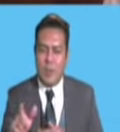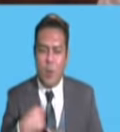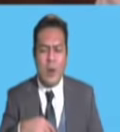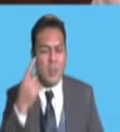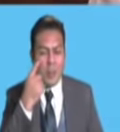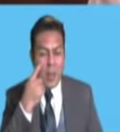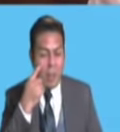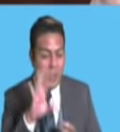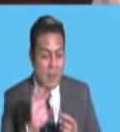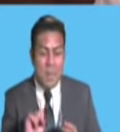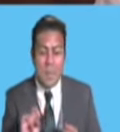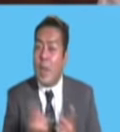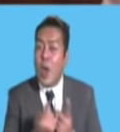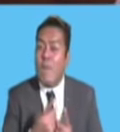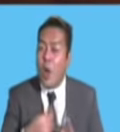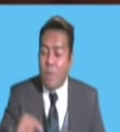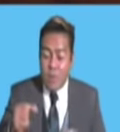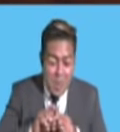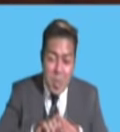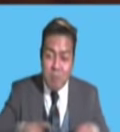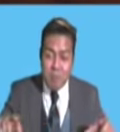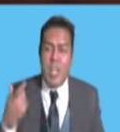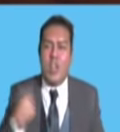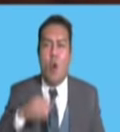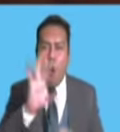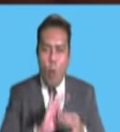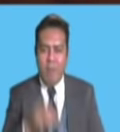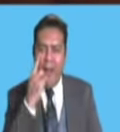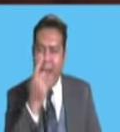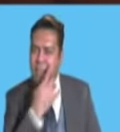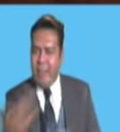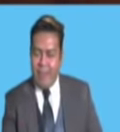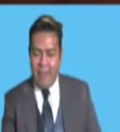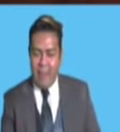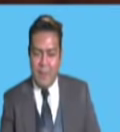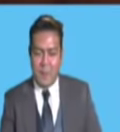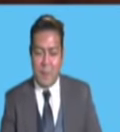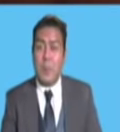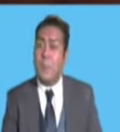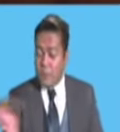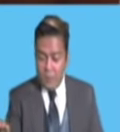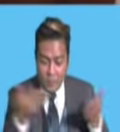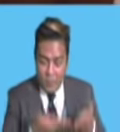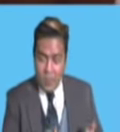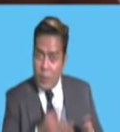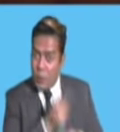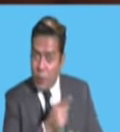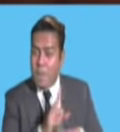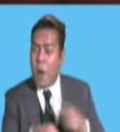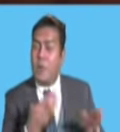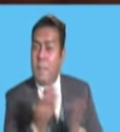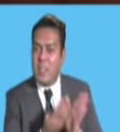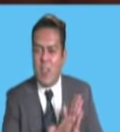in your brother's eye and pay no attention to the plank in your own eye?" MTA budget. Honorable Speaker, sir,